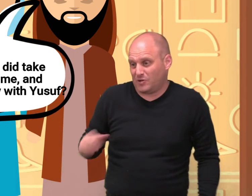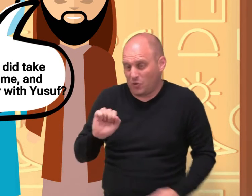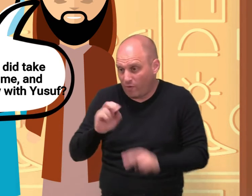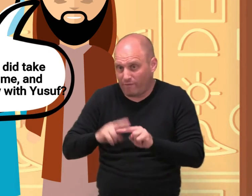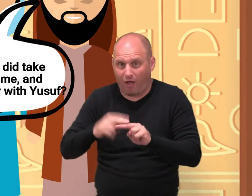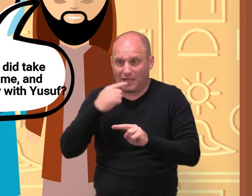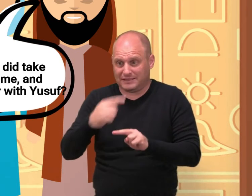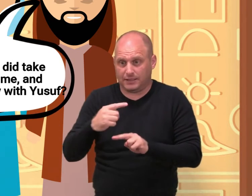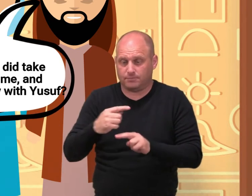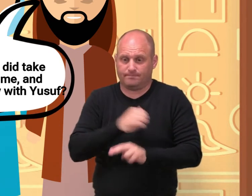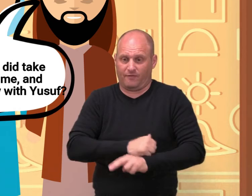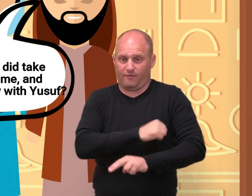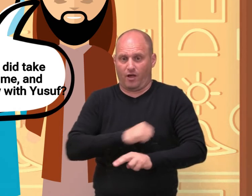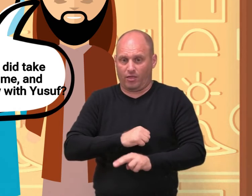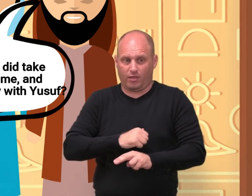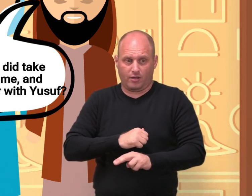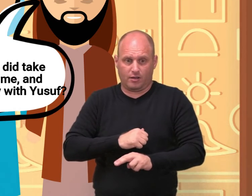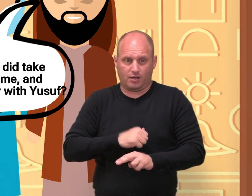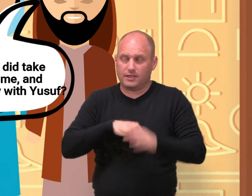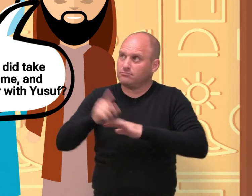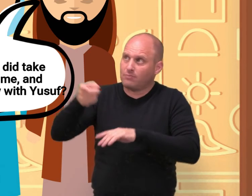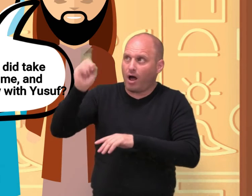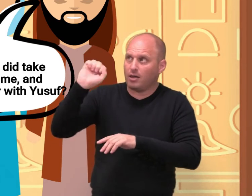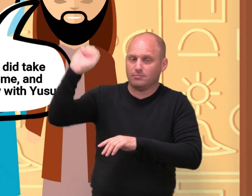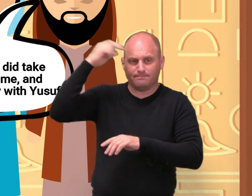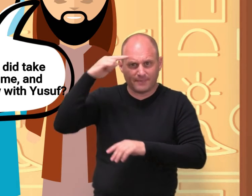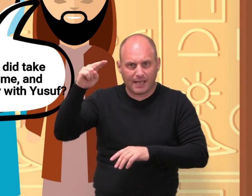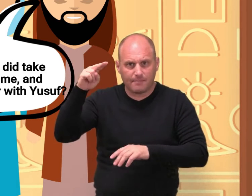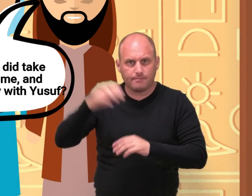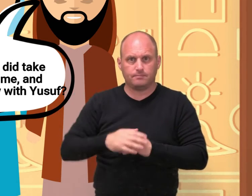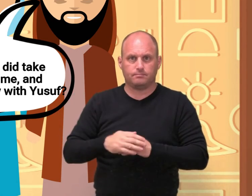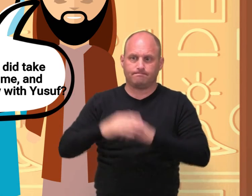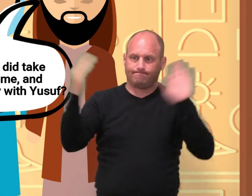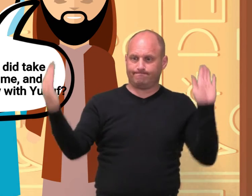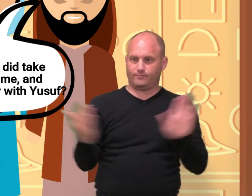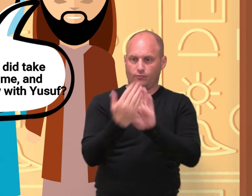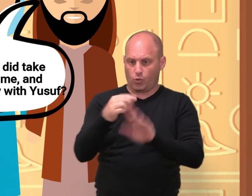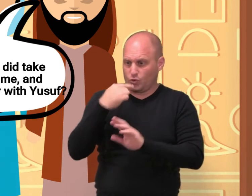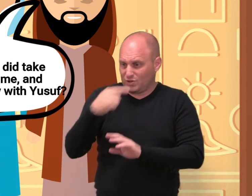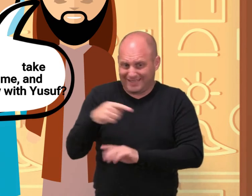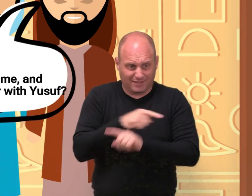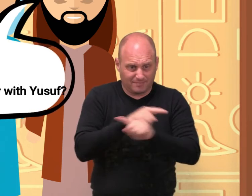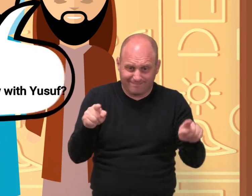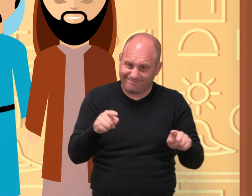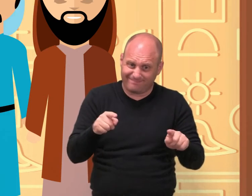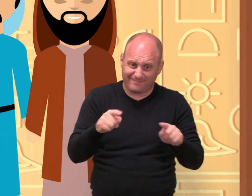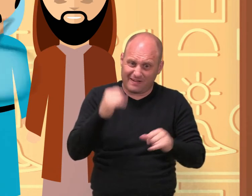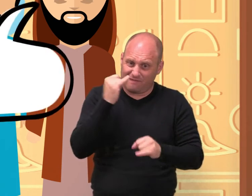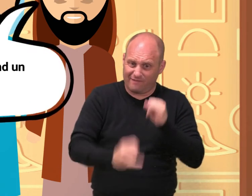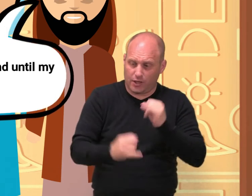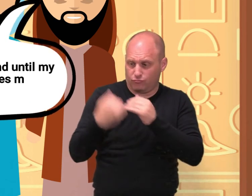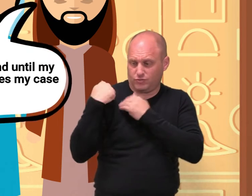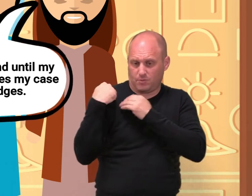oath from you in Allah's name? And before this you did fail in your duty with Yusuf. Therefore